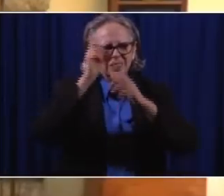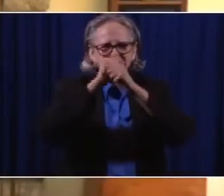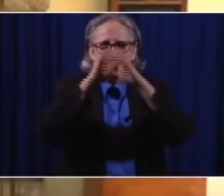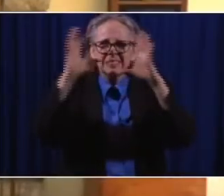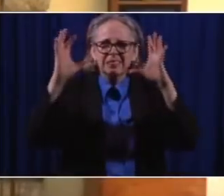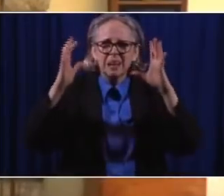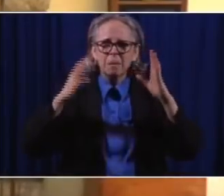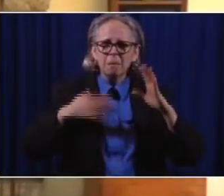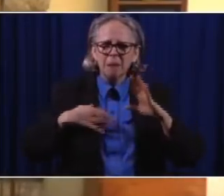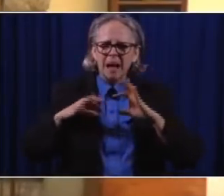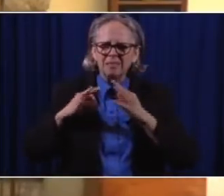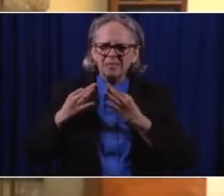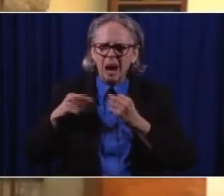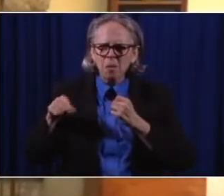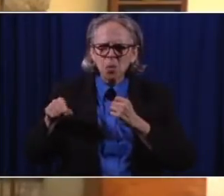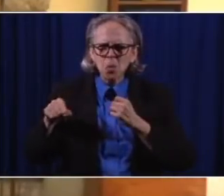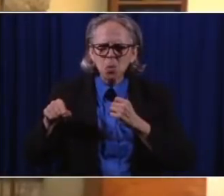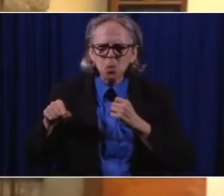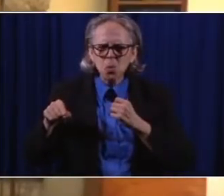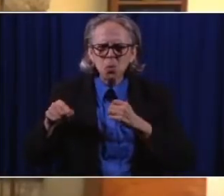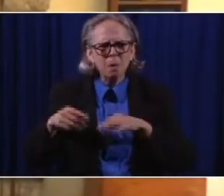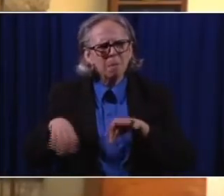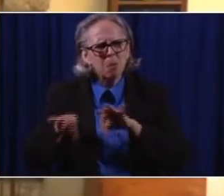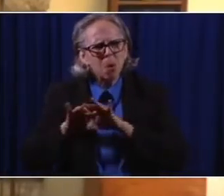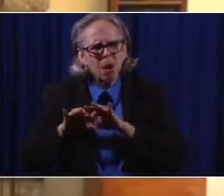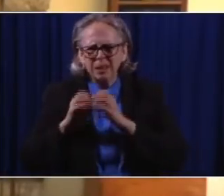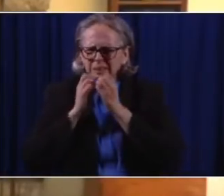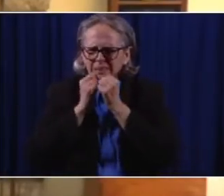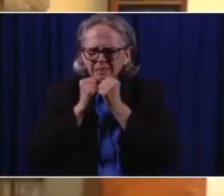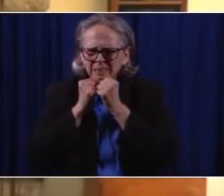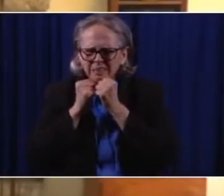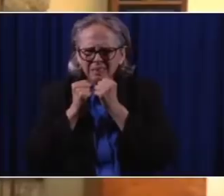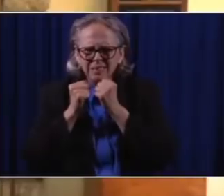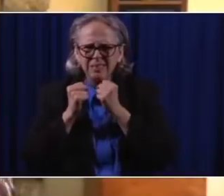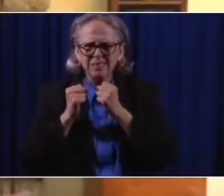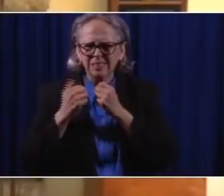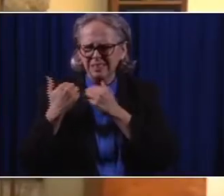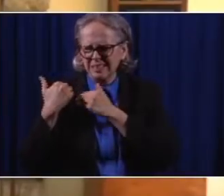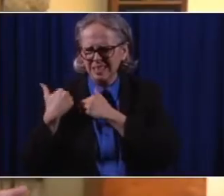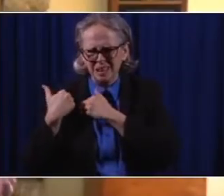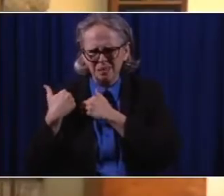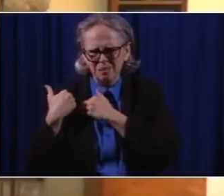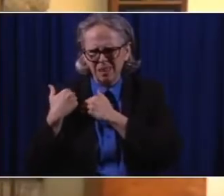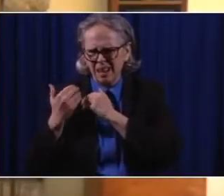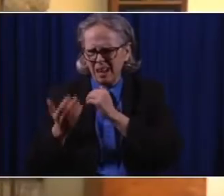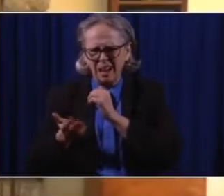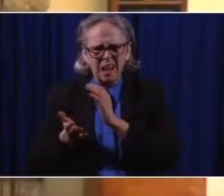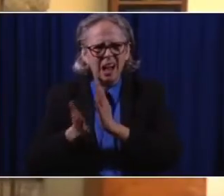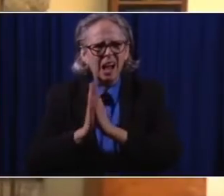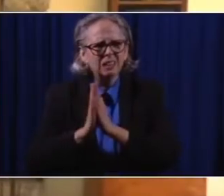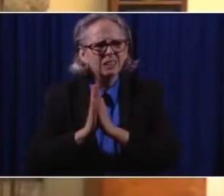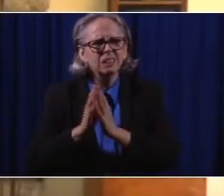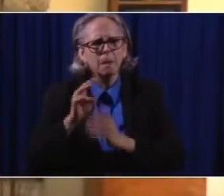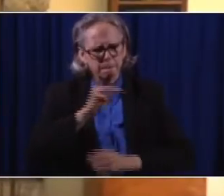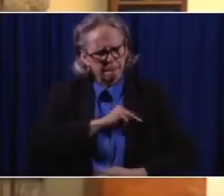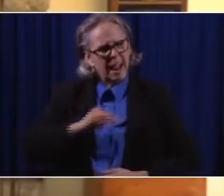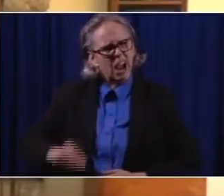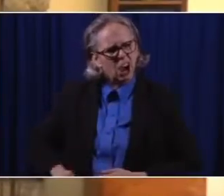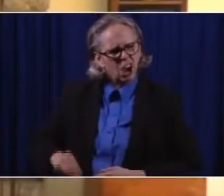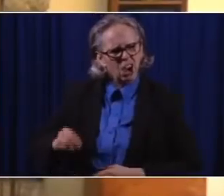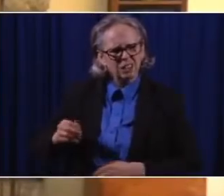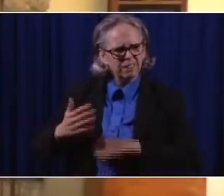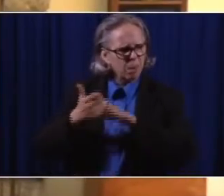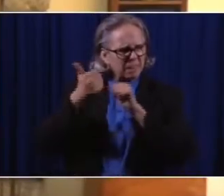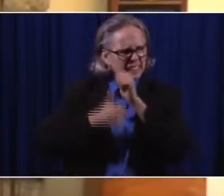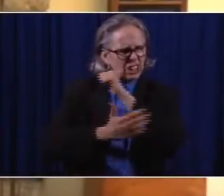think all of us have an obligation to do that. I've asked the mayors to do it. I've asked the county commissioners to do it. But this is